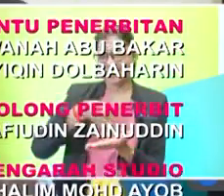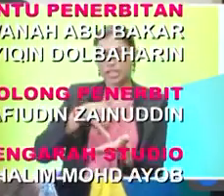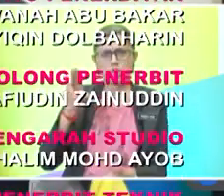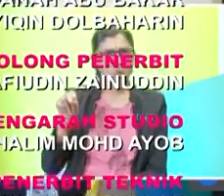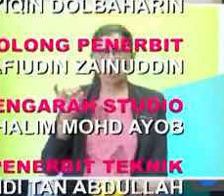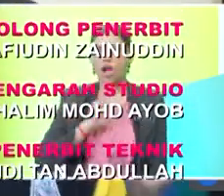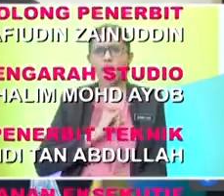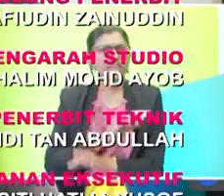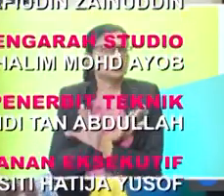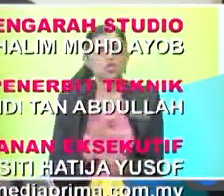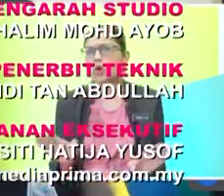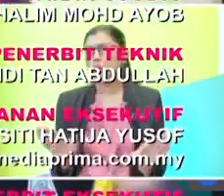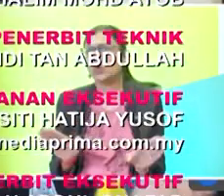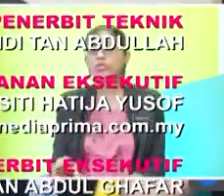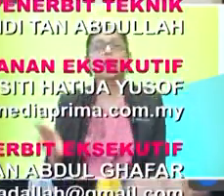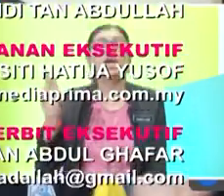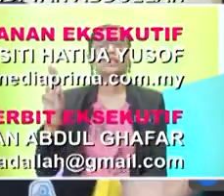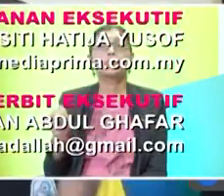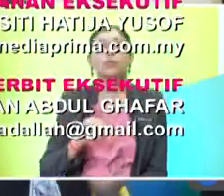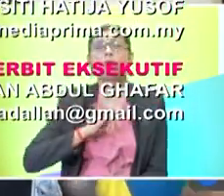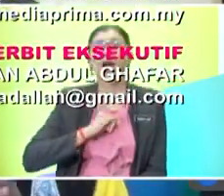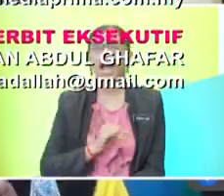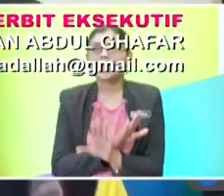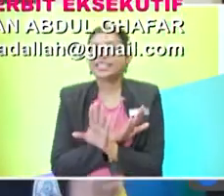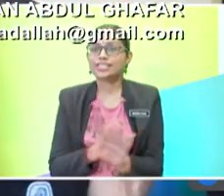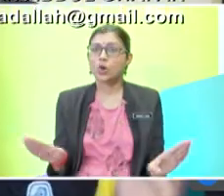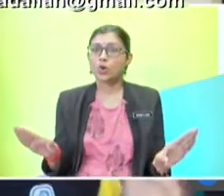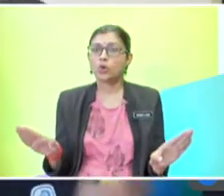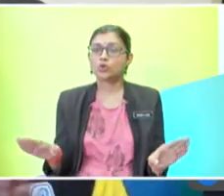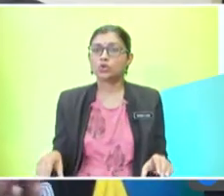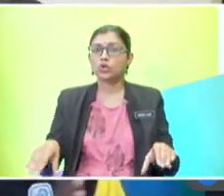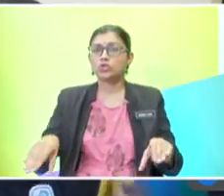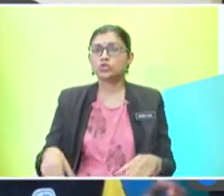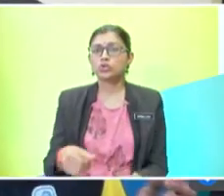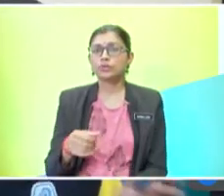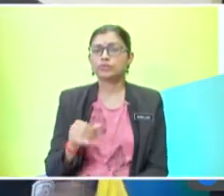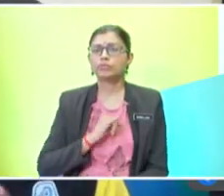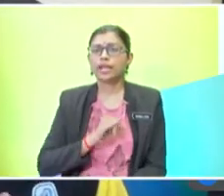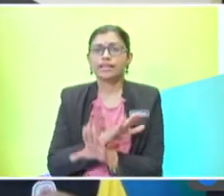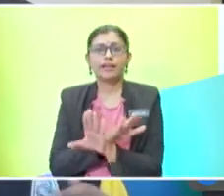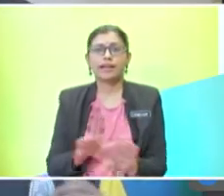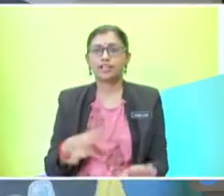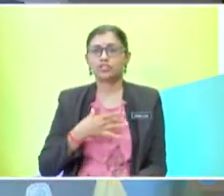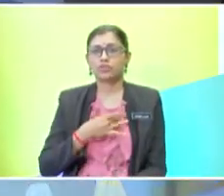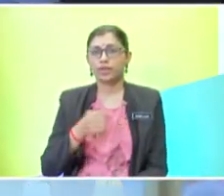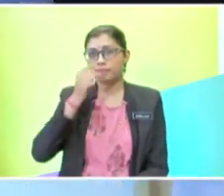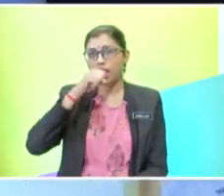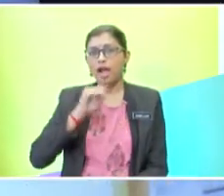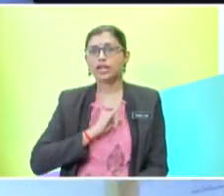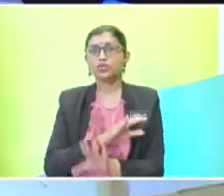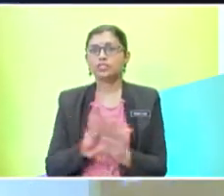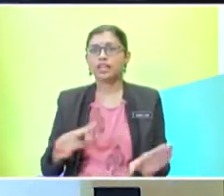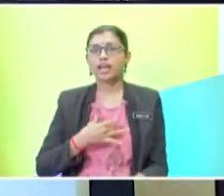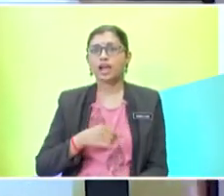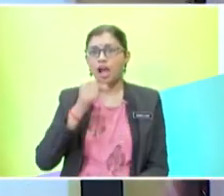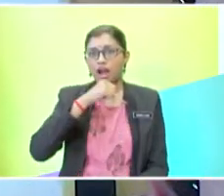it? No, I don't. No, I don't. I don't like ice cream. I